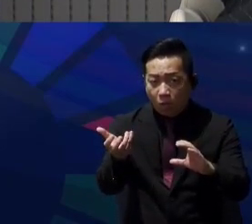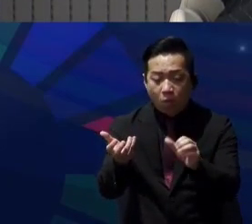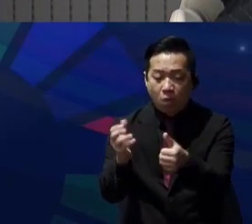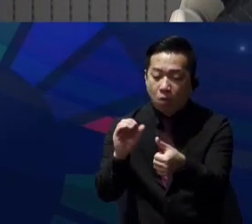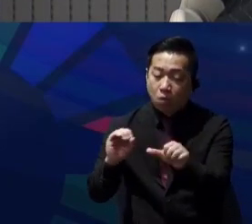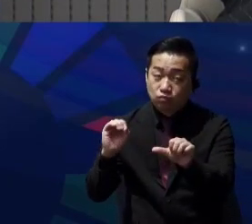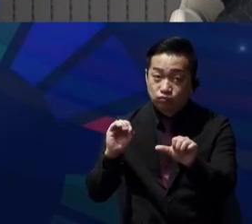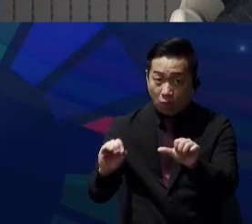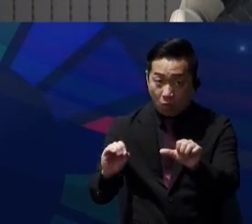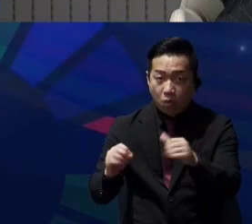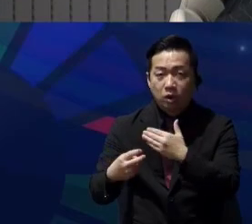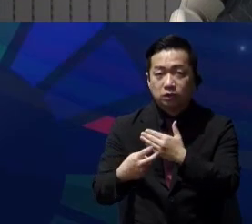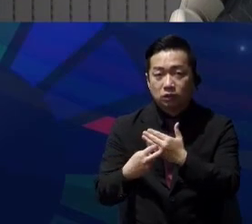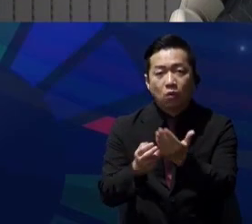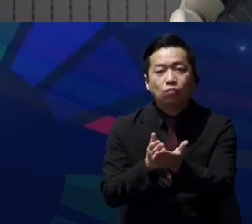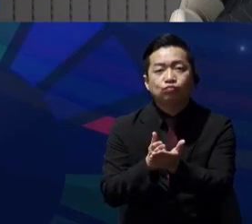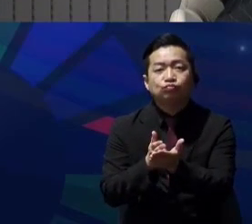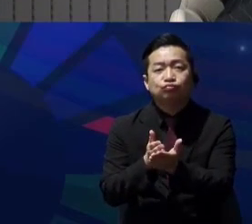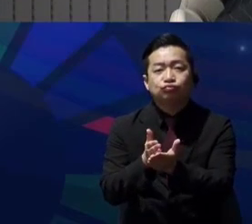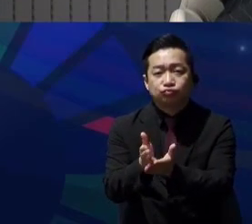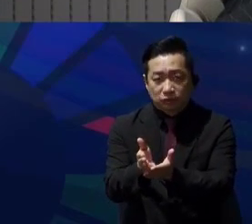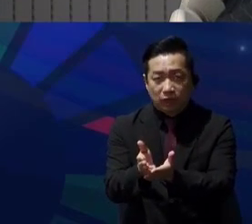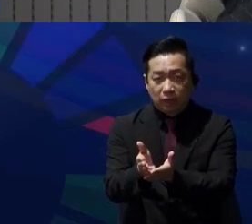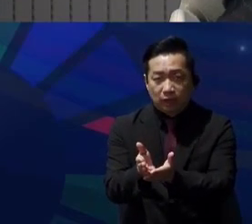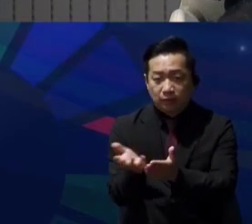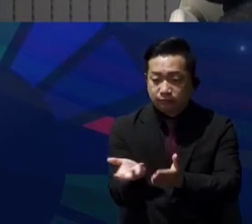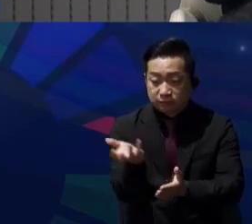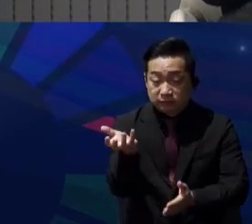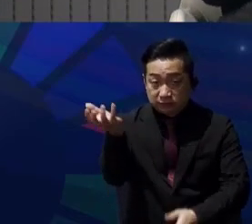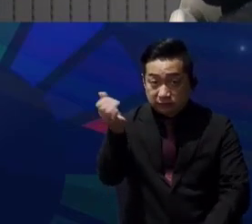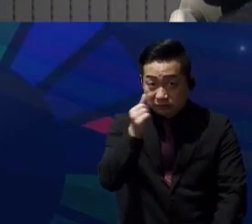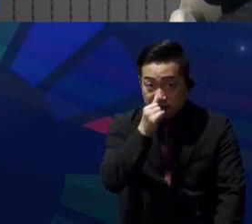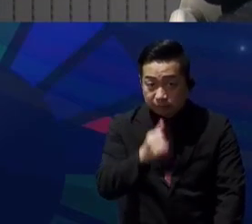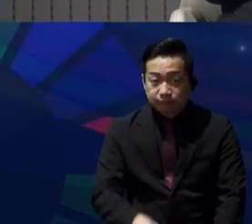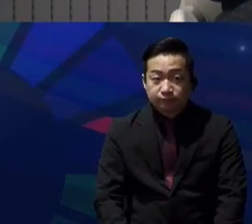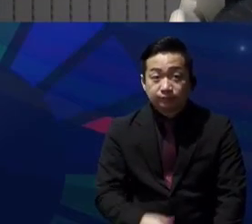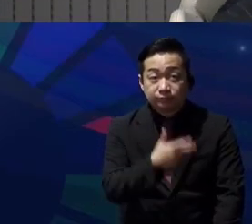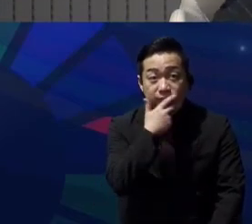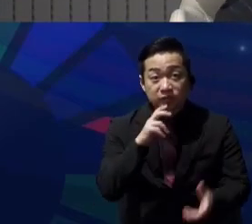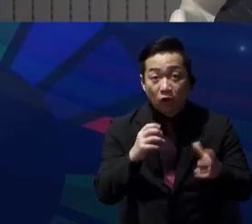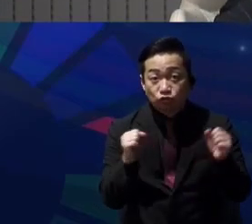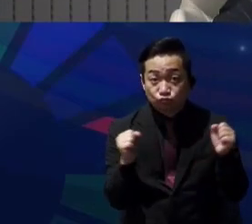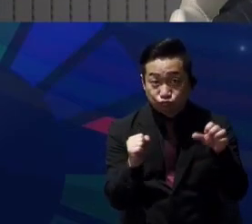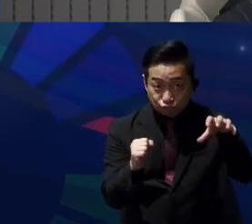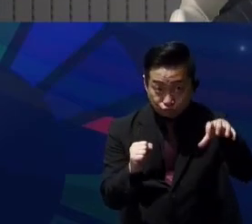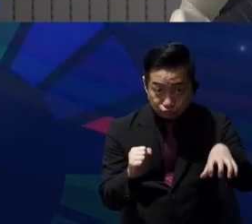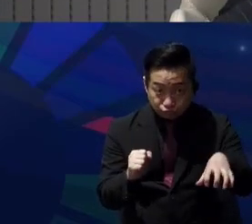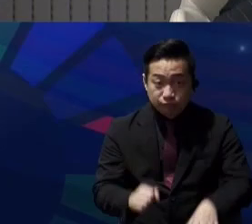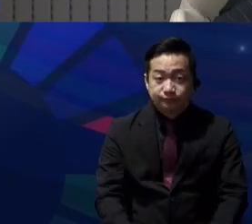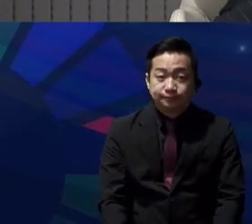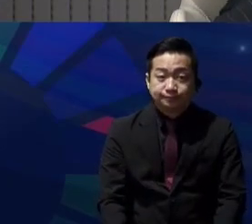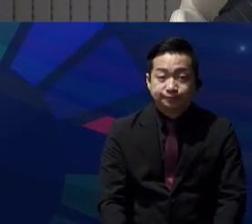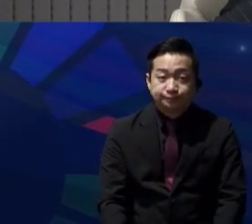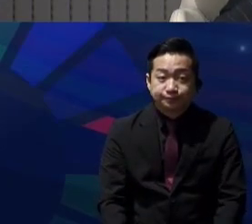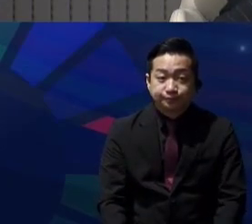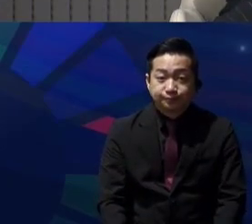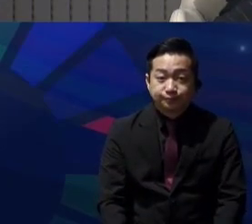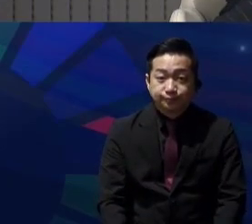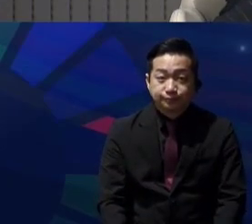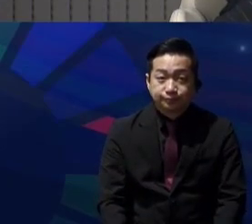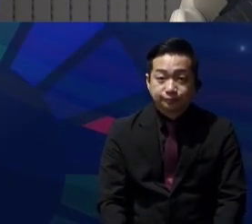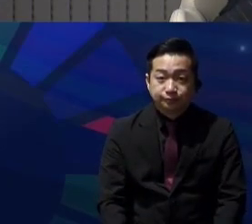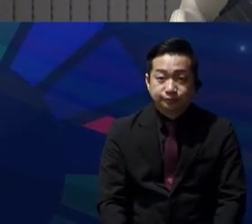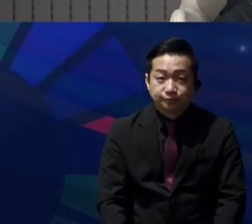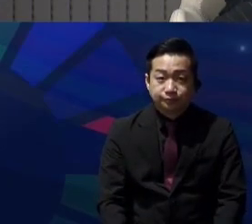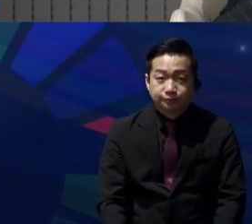you an example. In UK, north of UK, they call it social prescribing, where instead of giving hypertensive